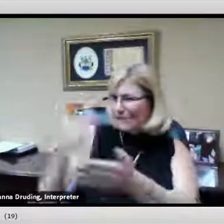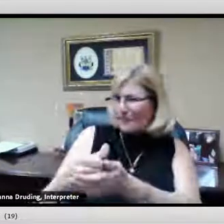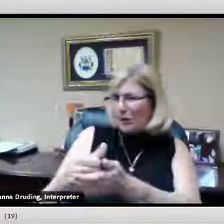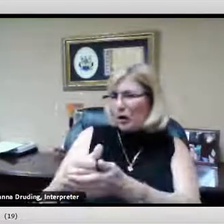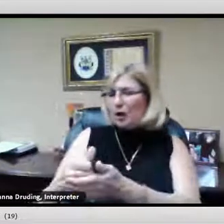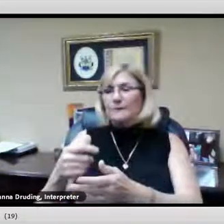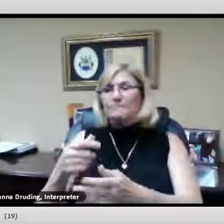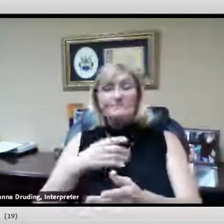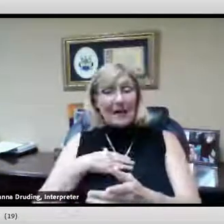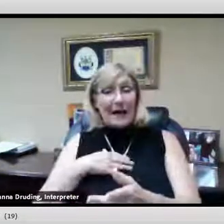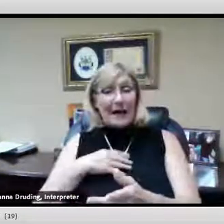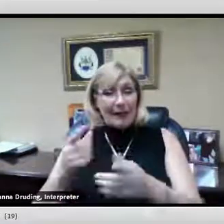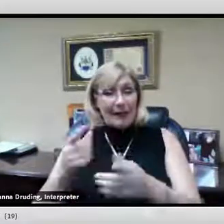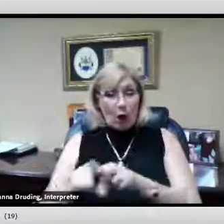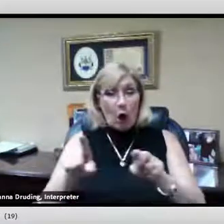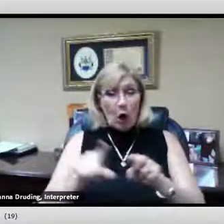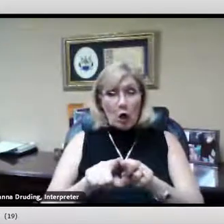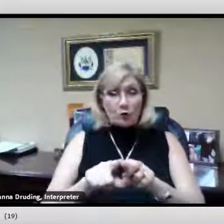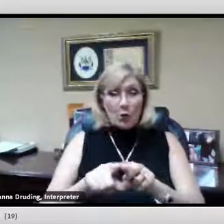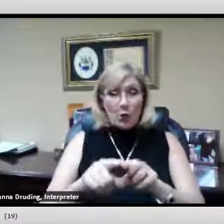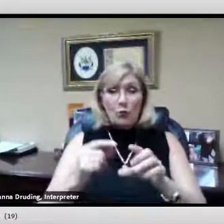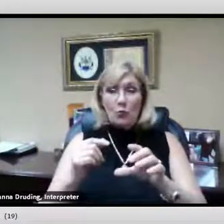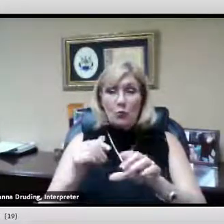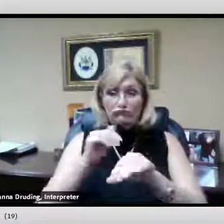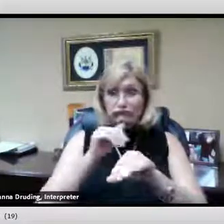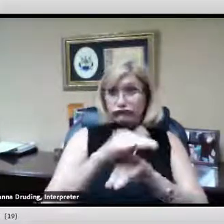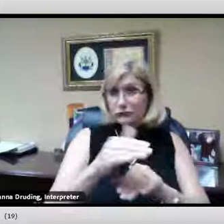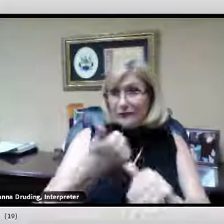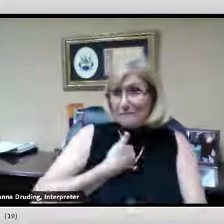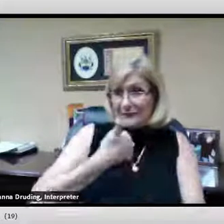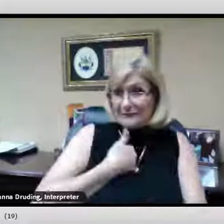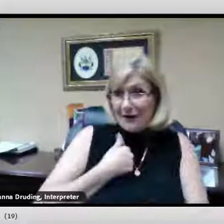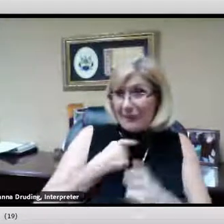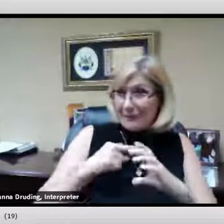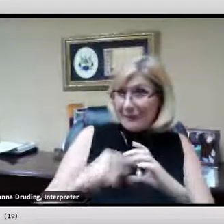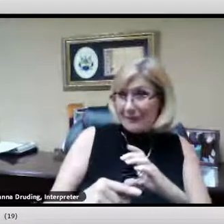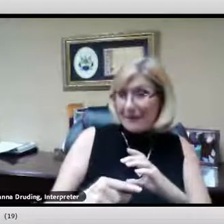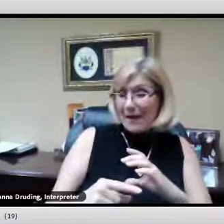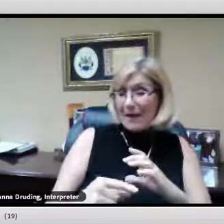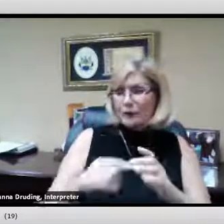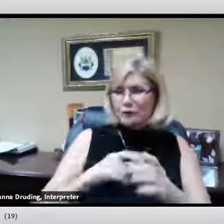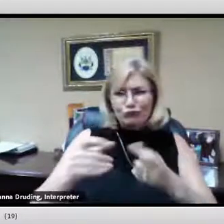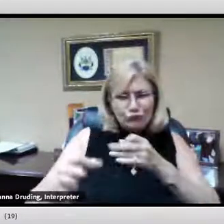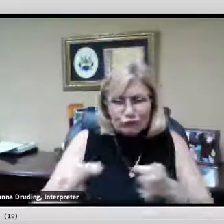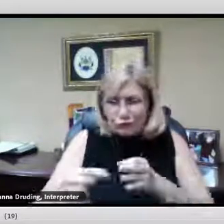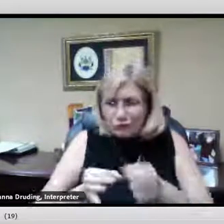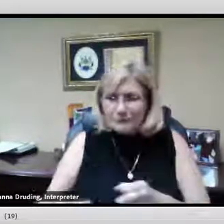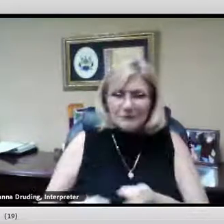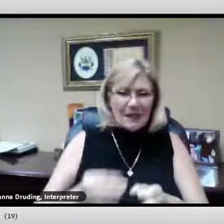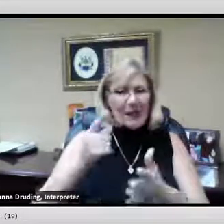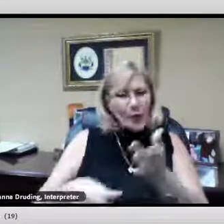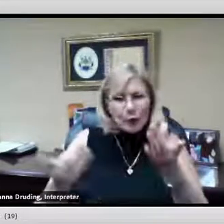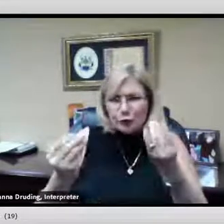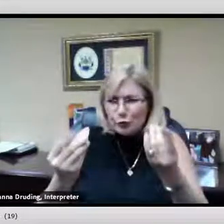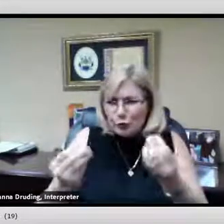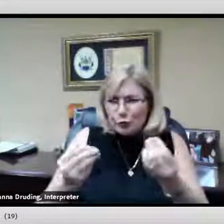even frequently will write myself an email to explain what I did to solve a problem, and then I'll file